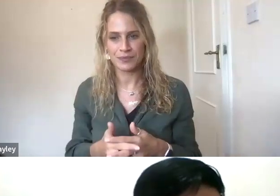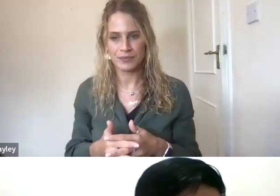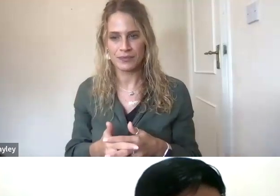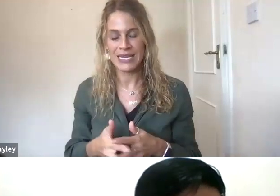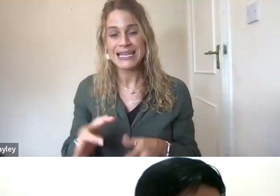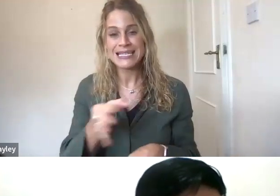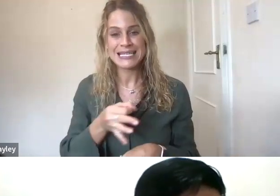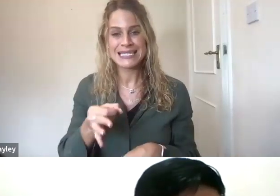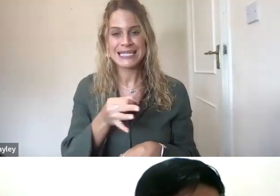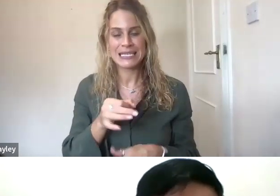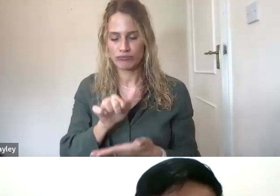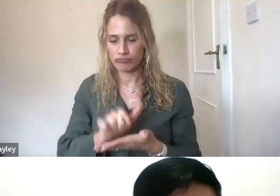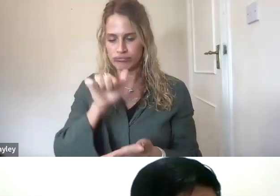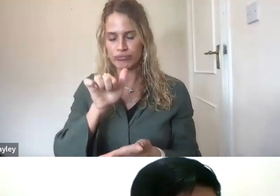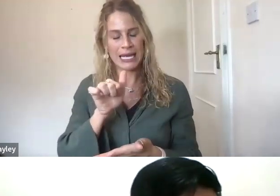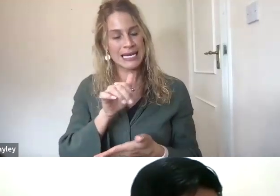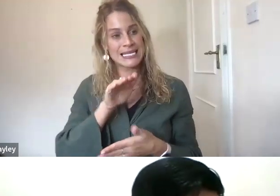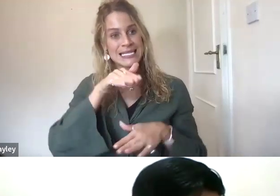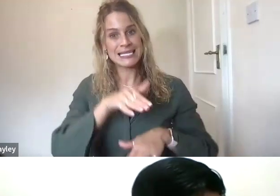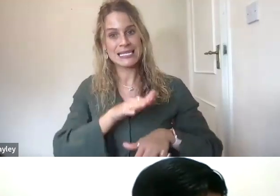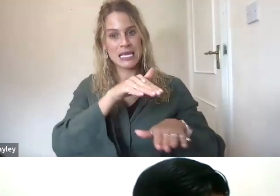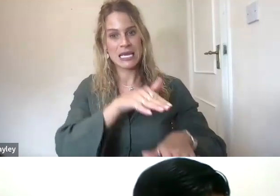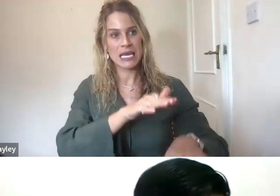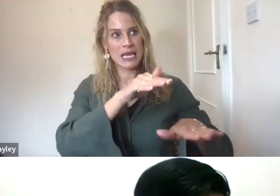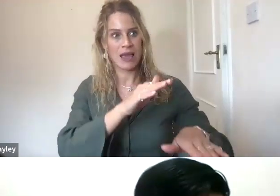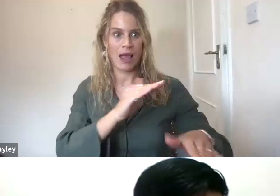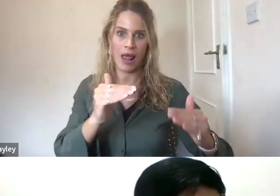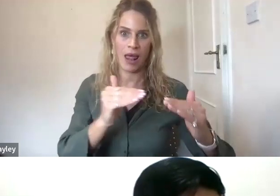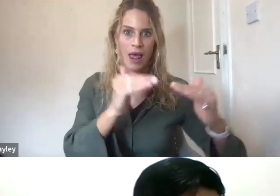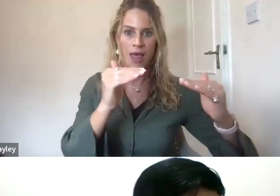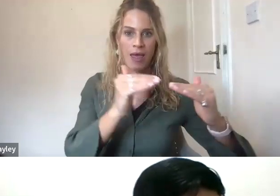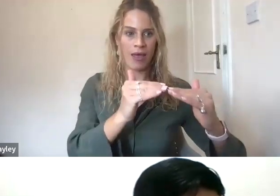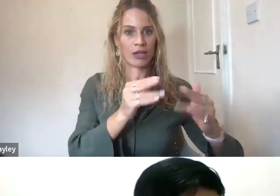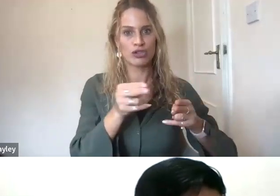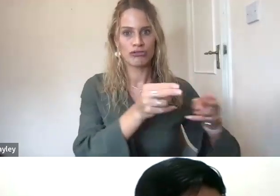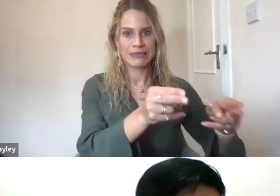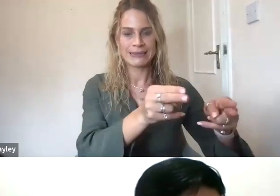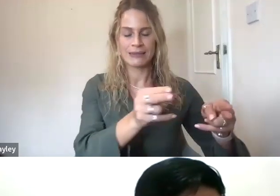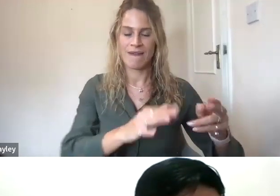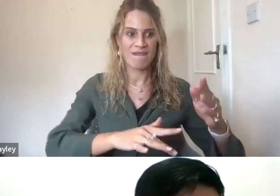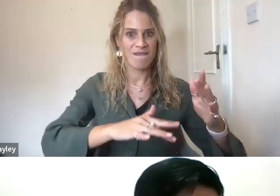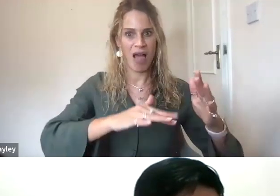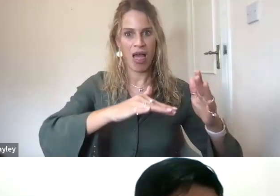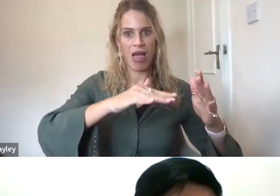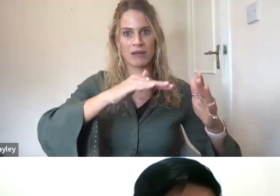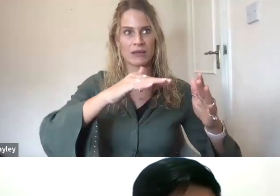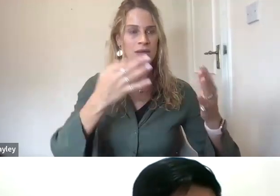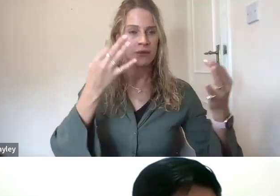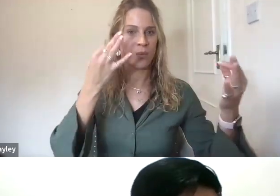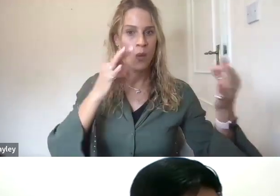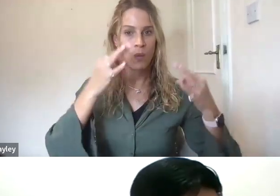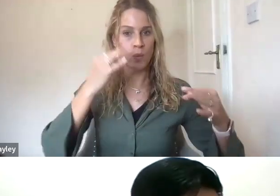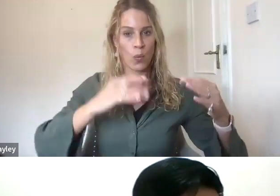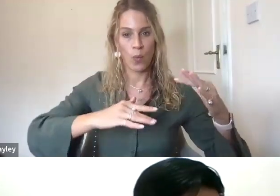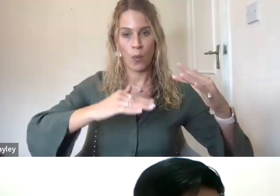city proper, the sea has started to lick the streets, flooding even if the sun has been up